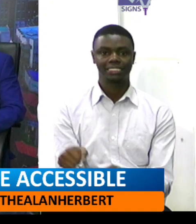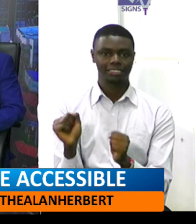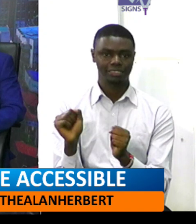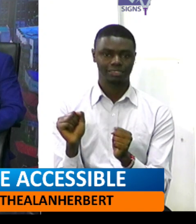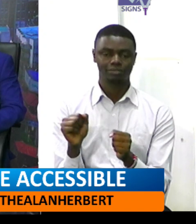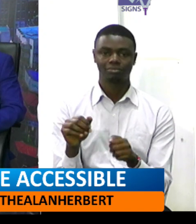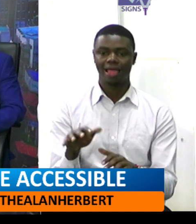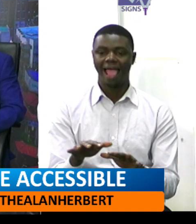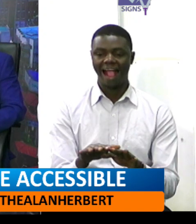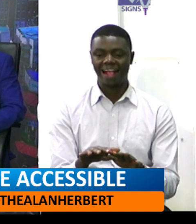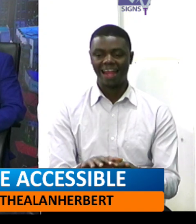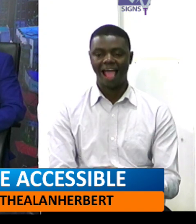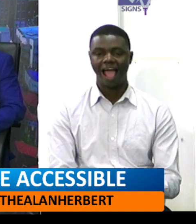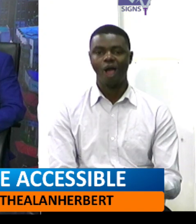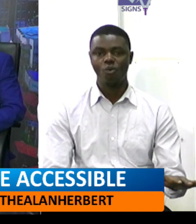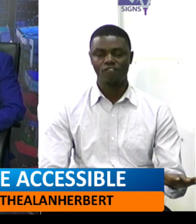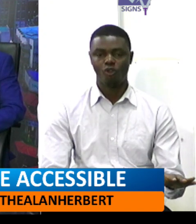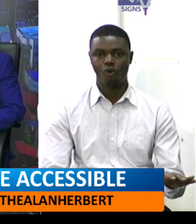ground floor,